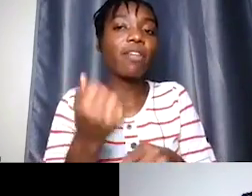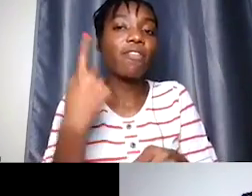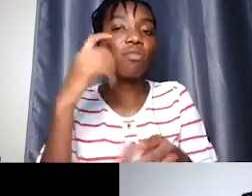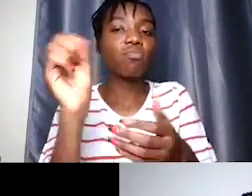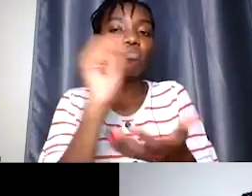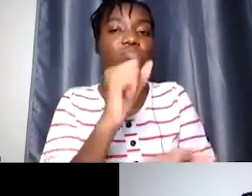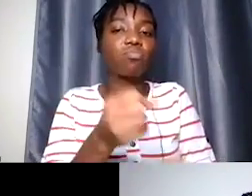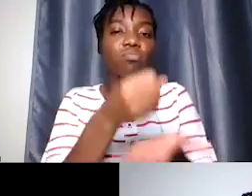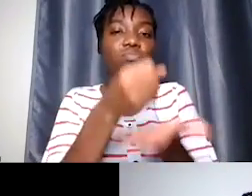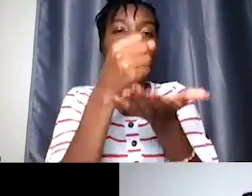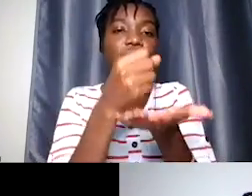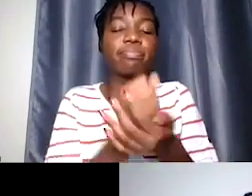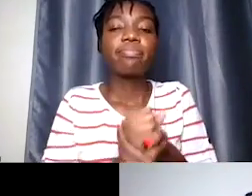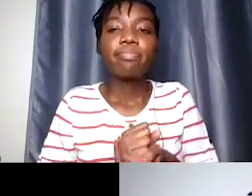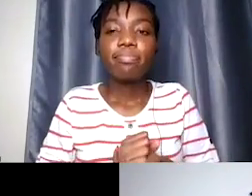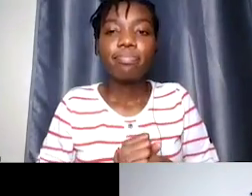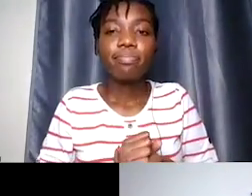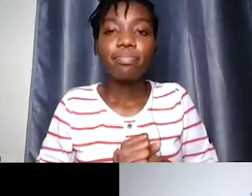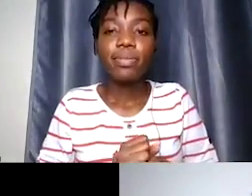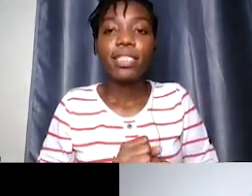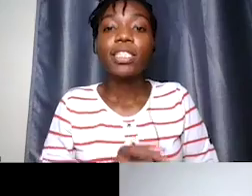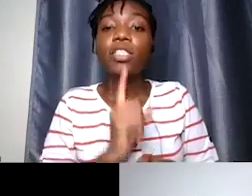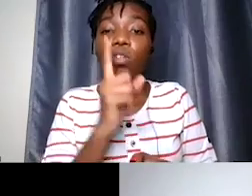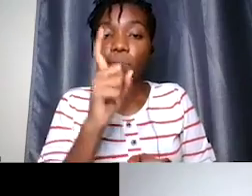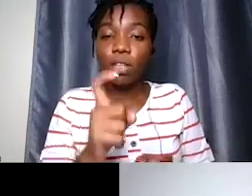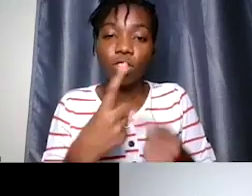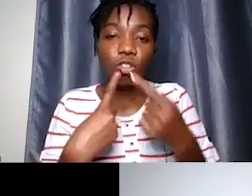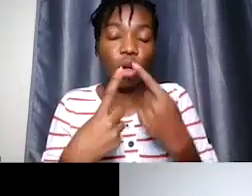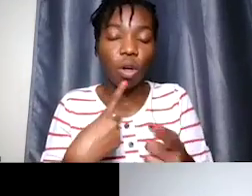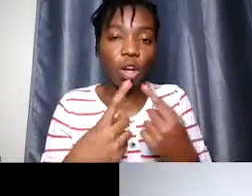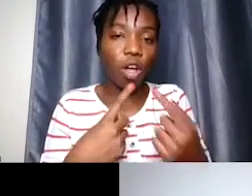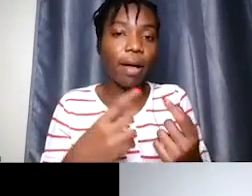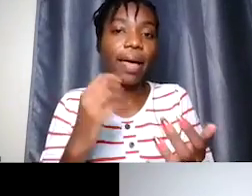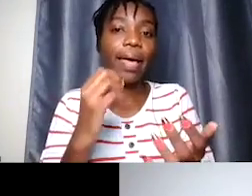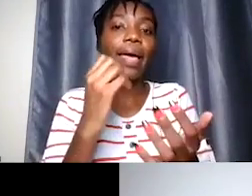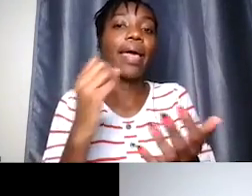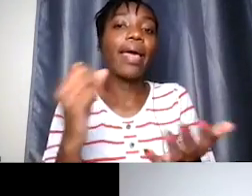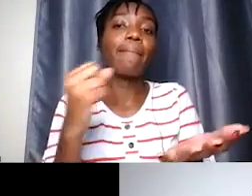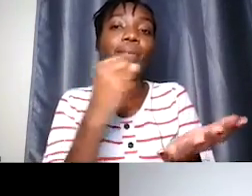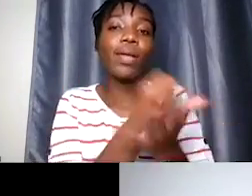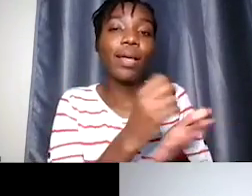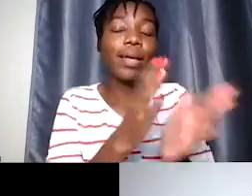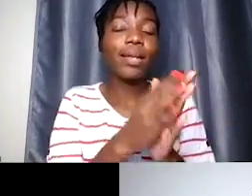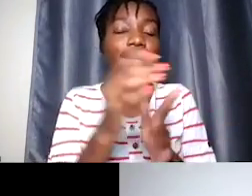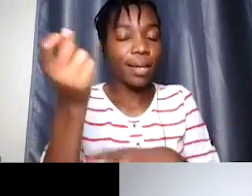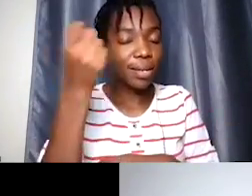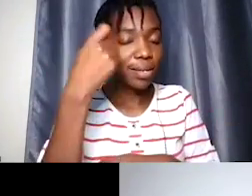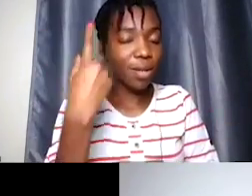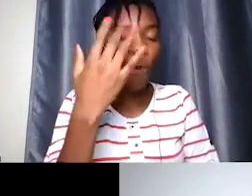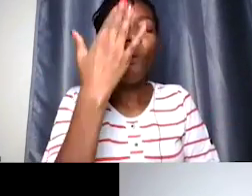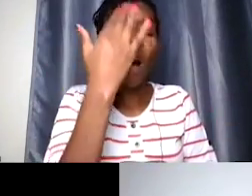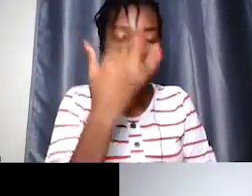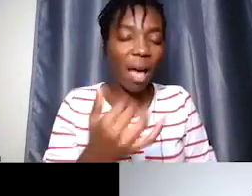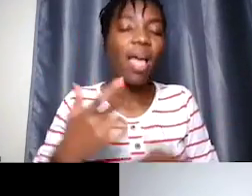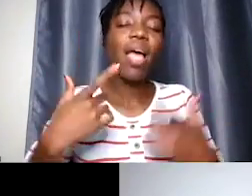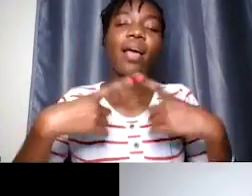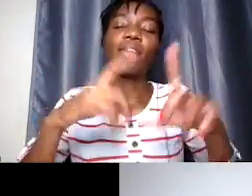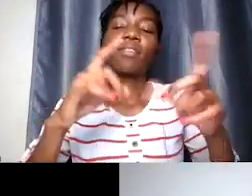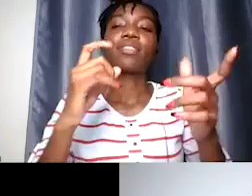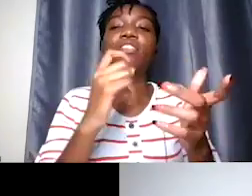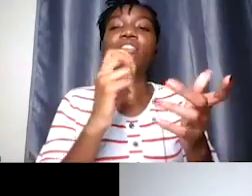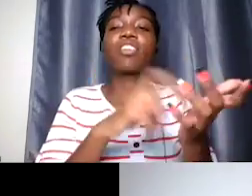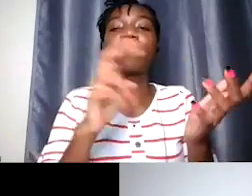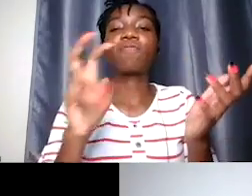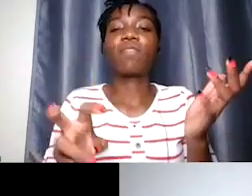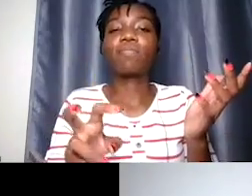So talk to your employer and understand why he or she is refusing to allow transfer. And